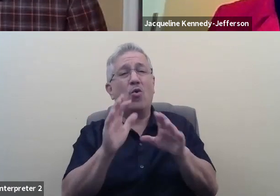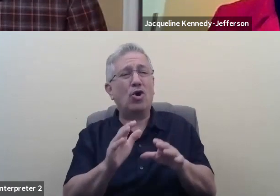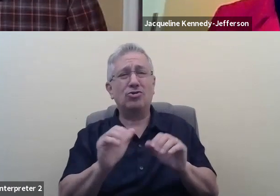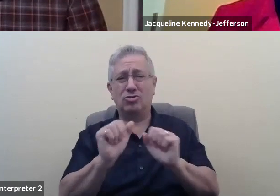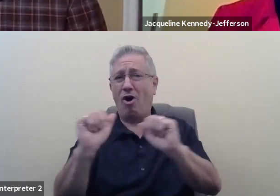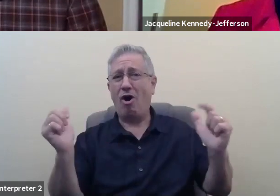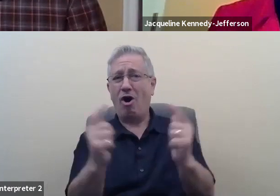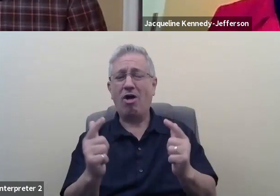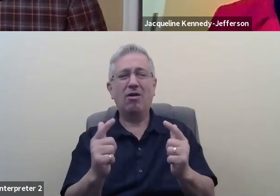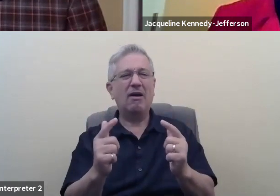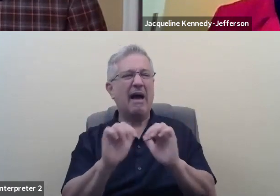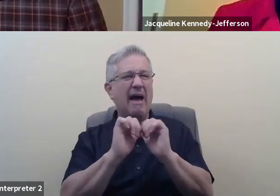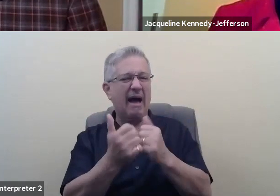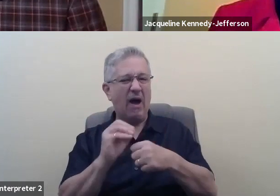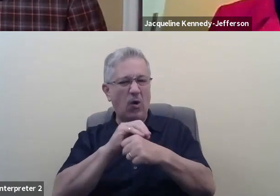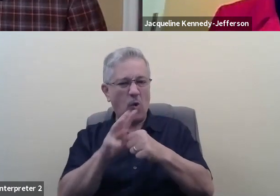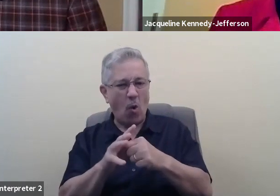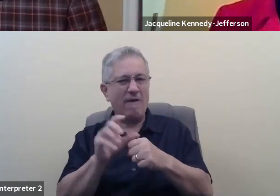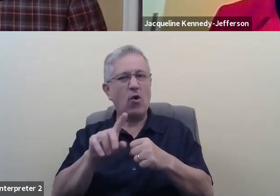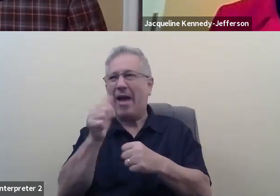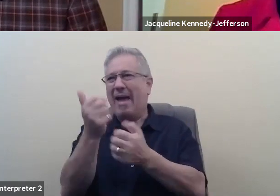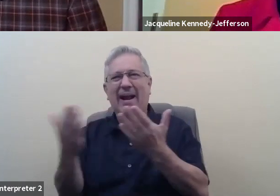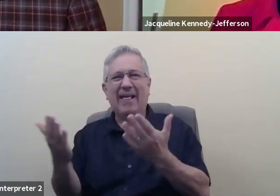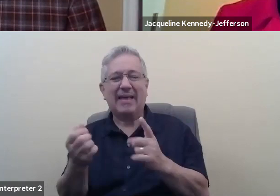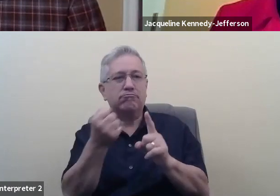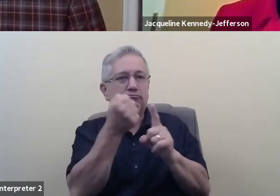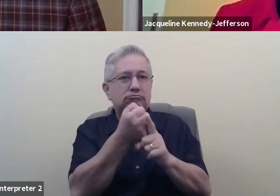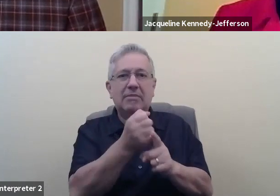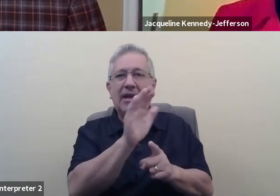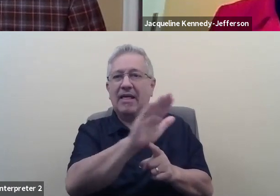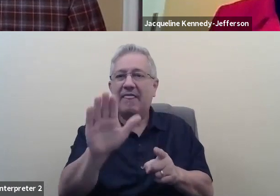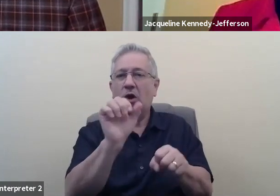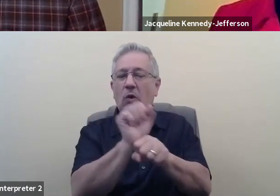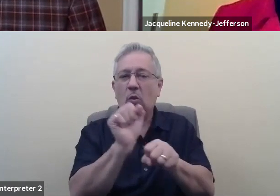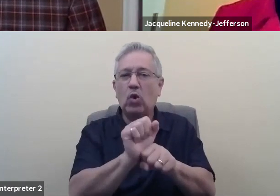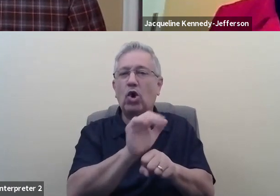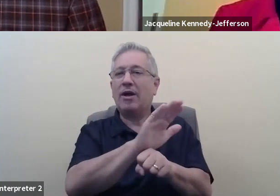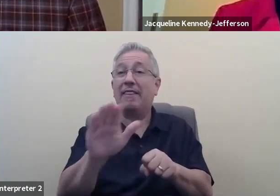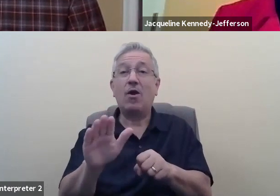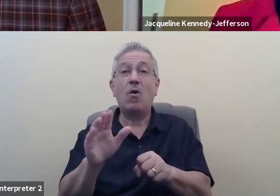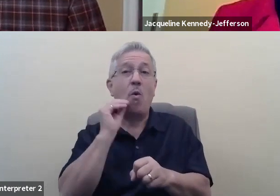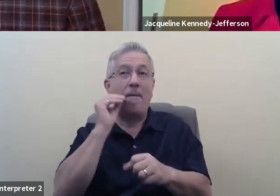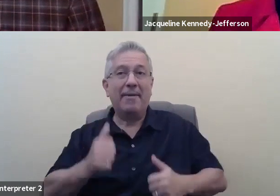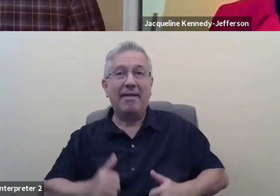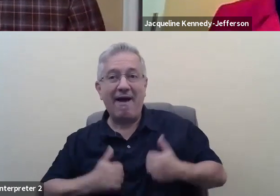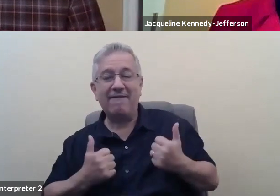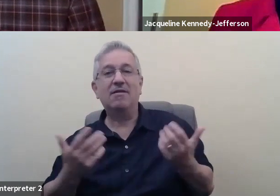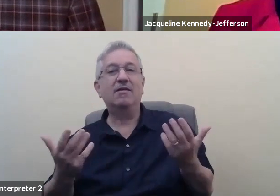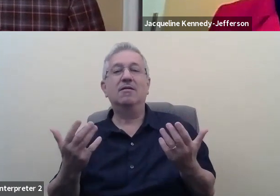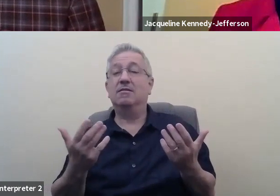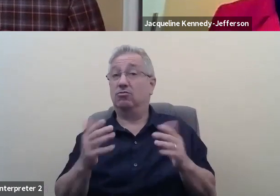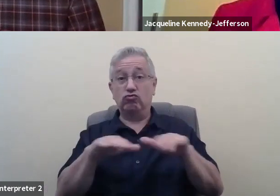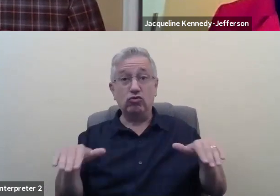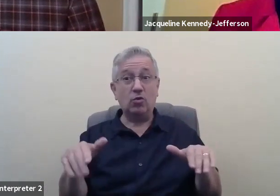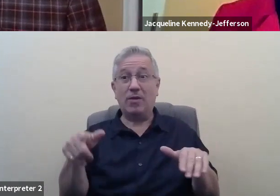you know, pretty much in any way you can think of, right? You think about parents juggling work and virtual learning for their kids. I don't know if you guys saw, I had to like push my